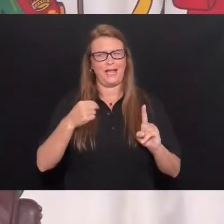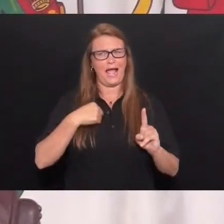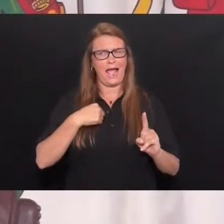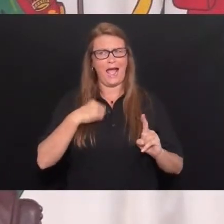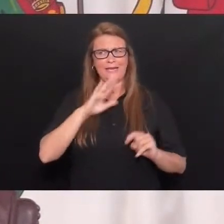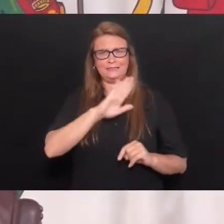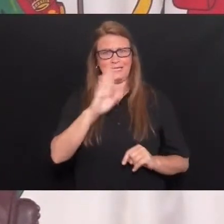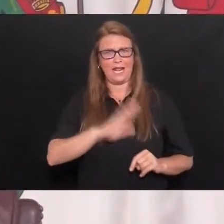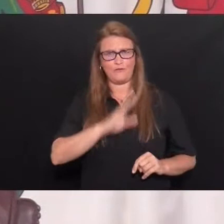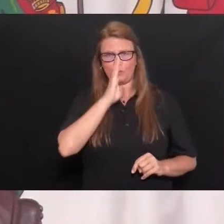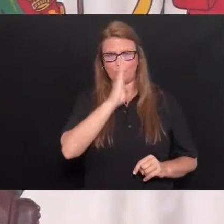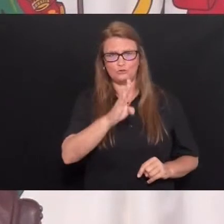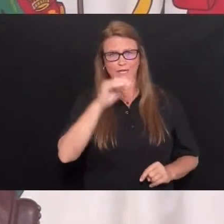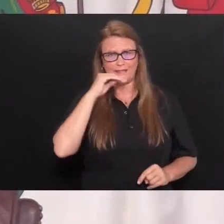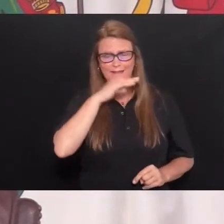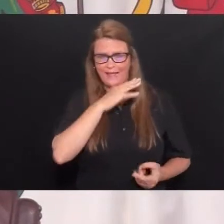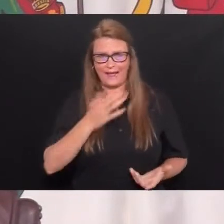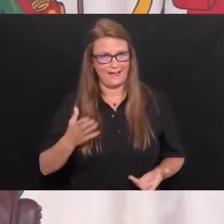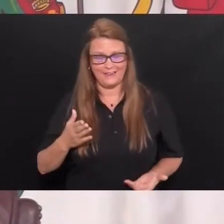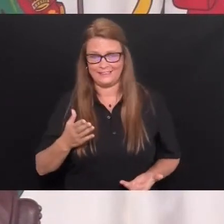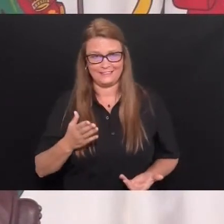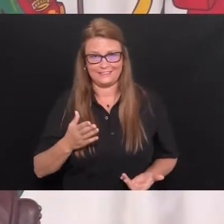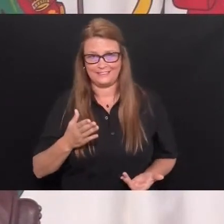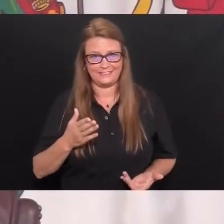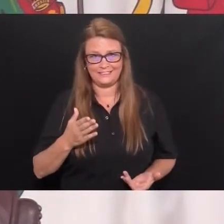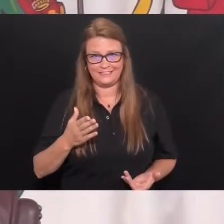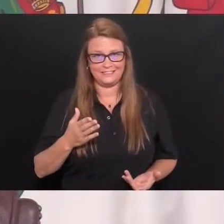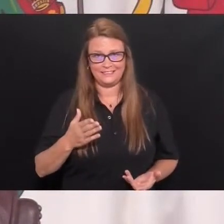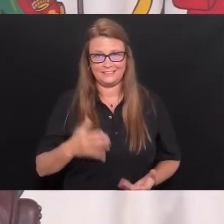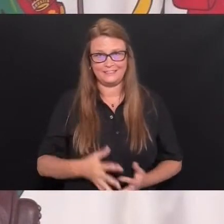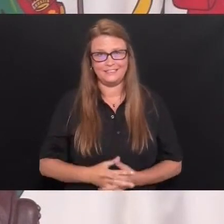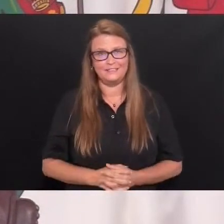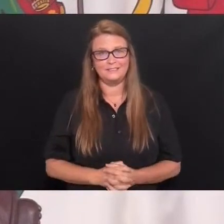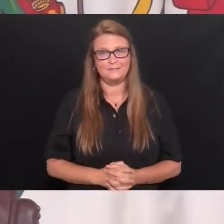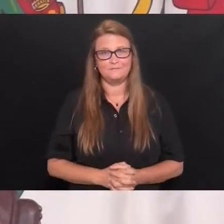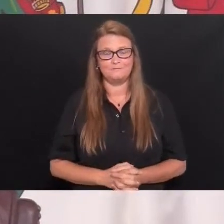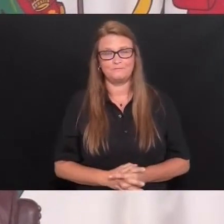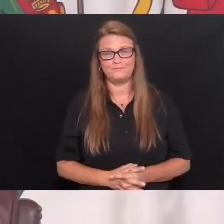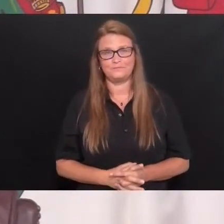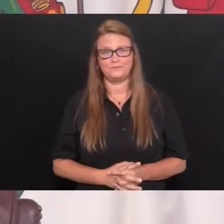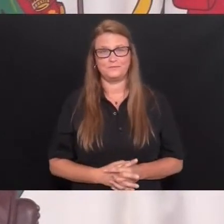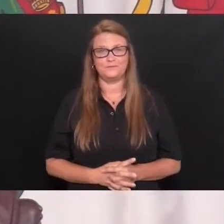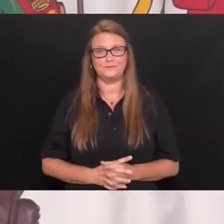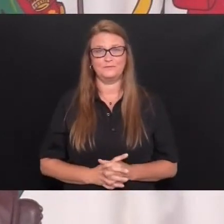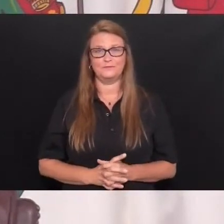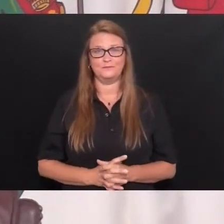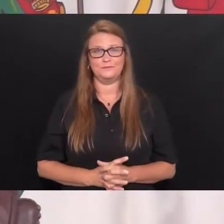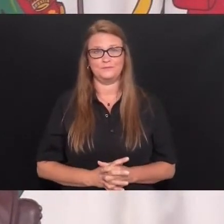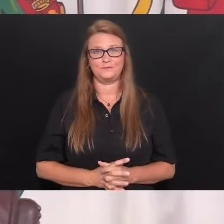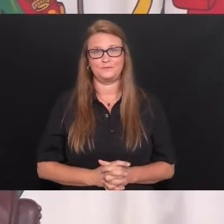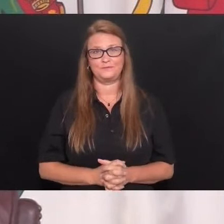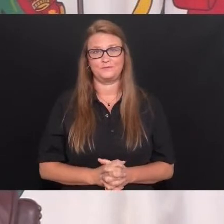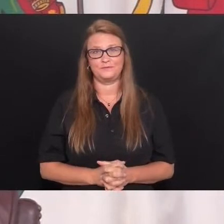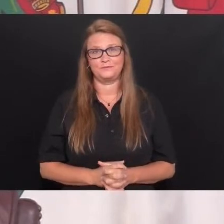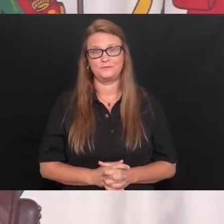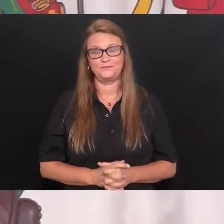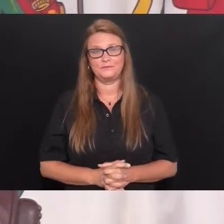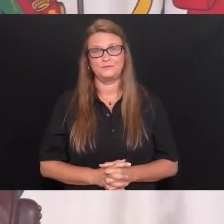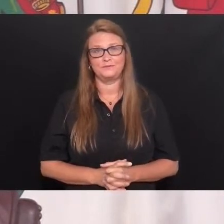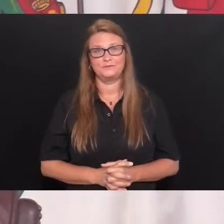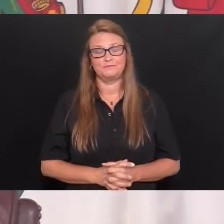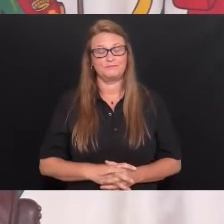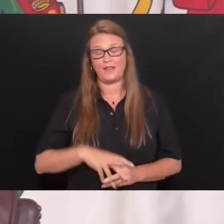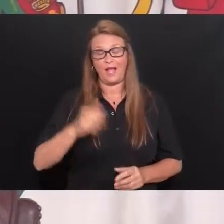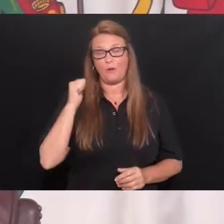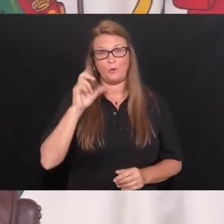I'm telling you that where I am purposefully hiding something from you or telling you something that's not the truth. No